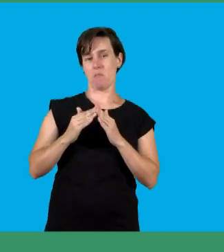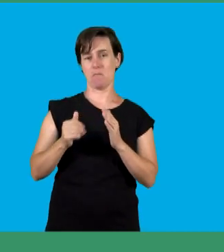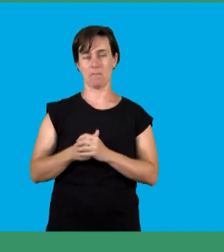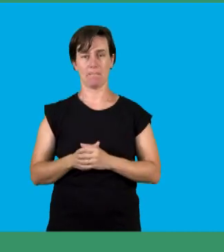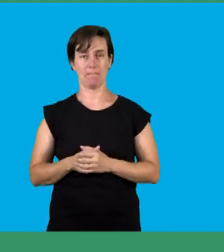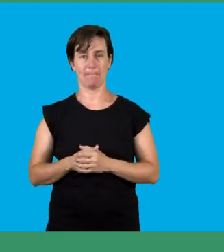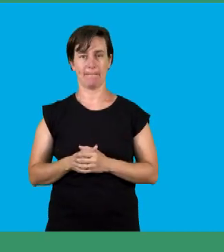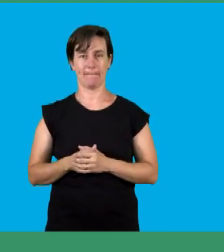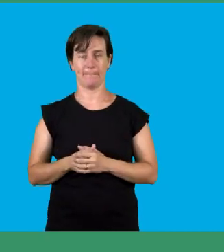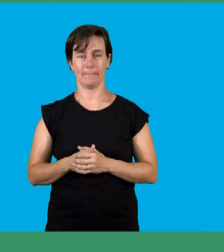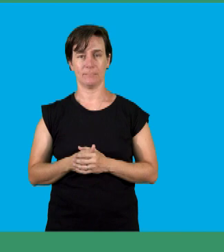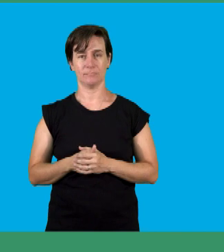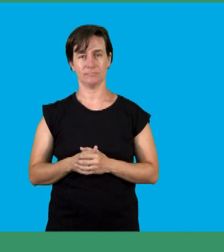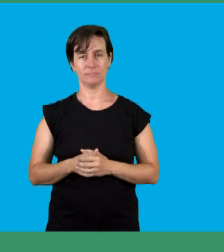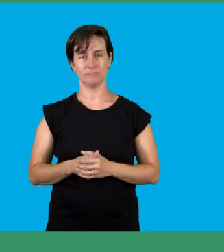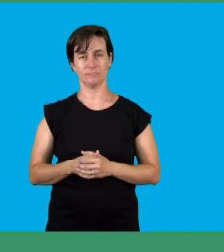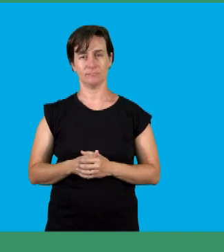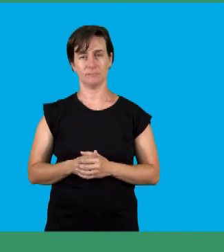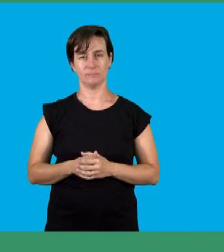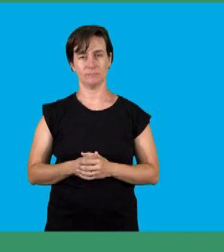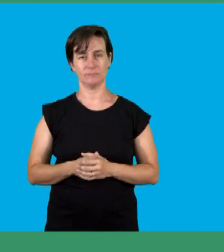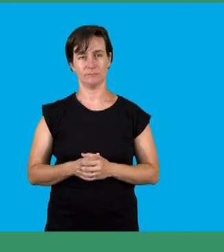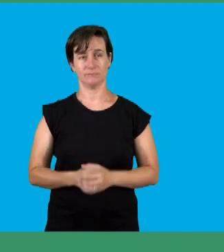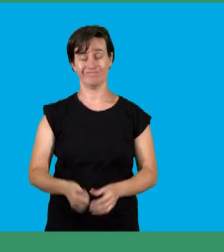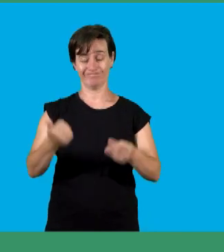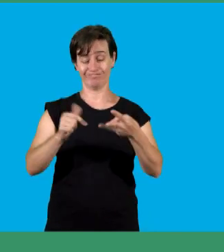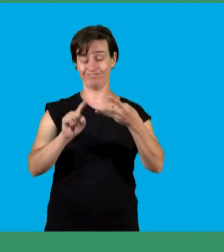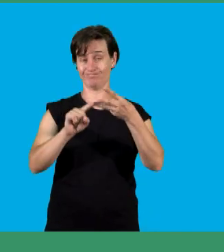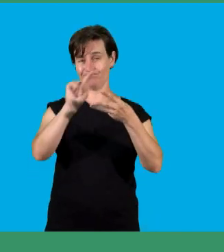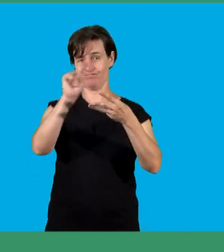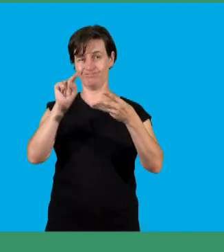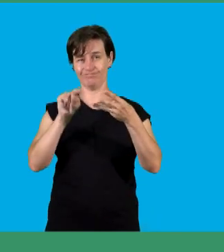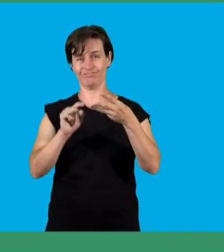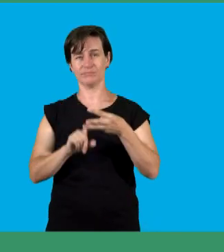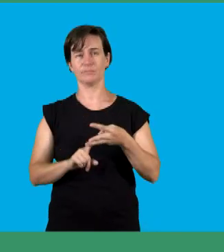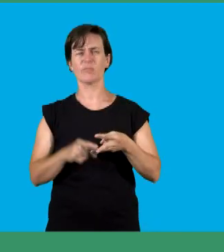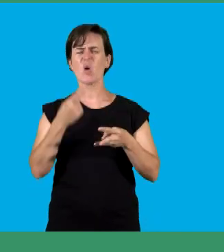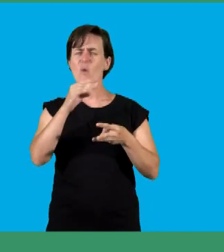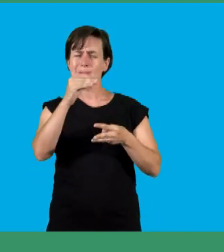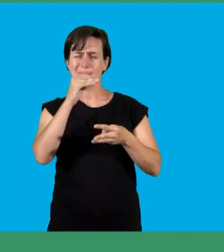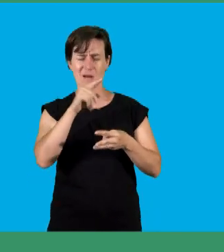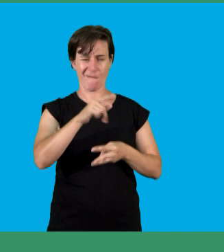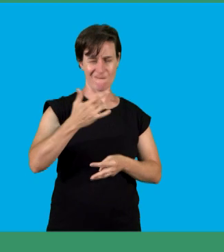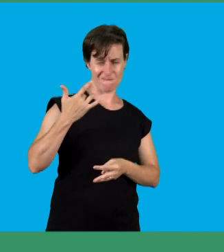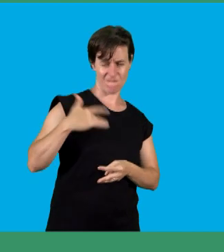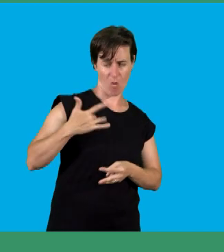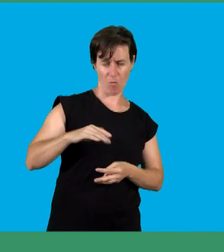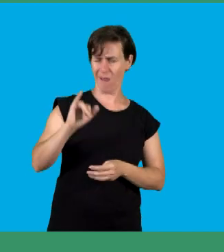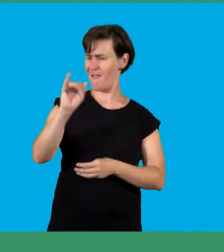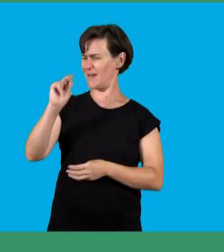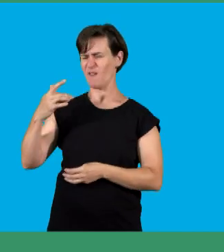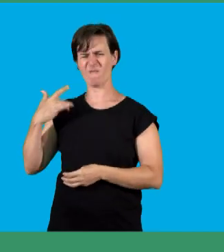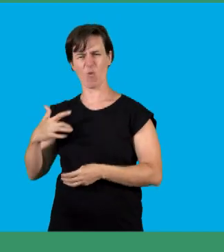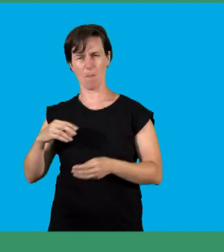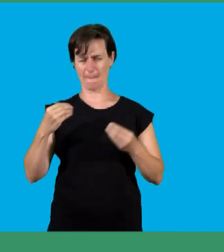activities. Now, let us look at our third question, which says elaborate on the meaning of the